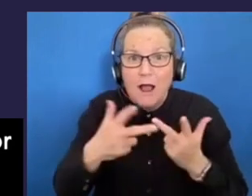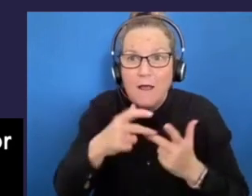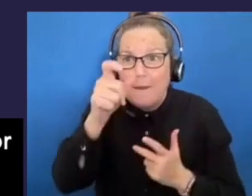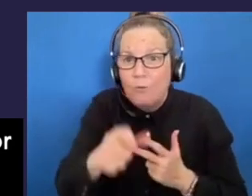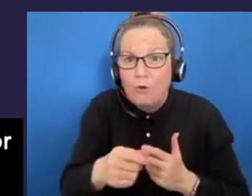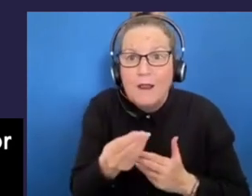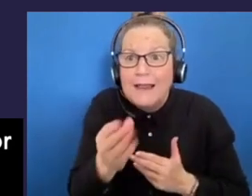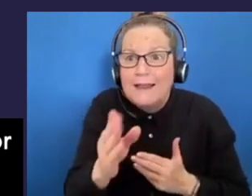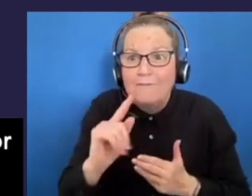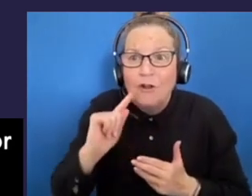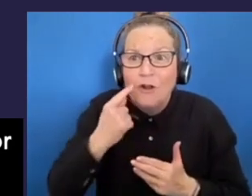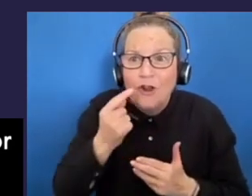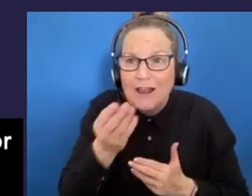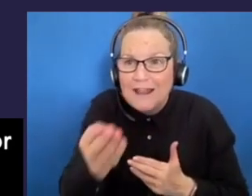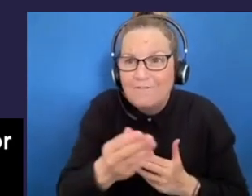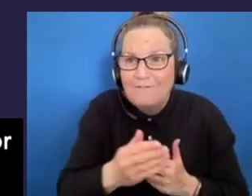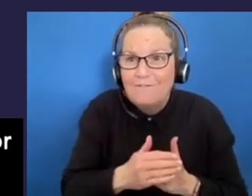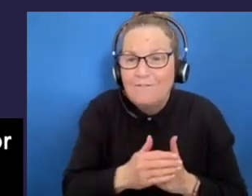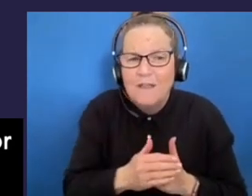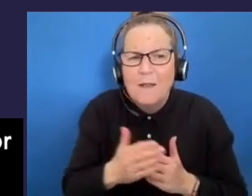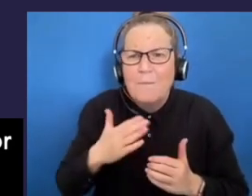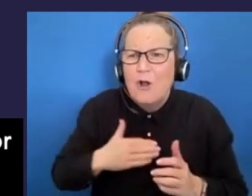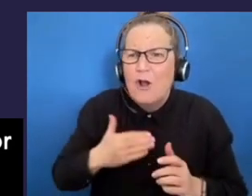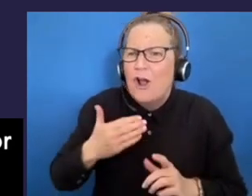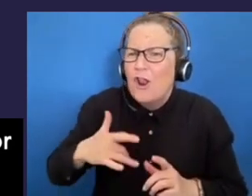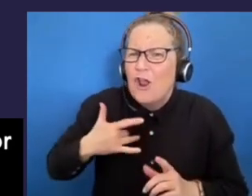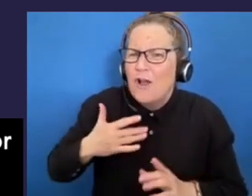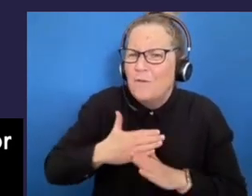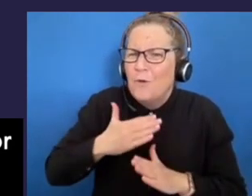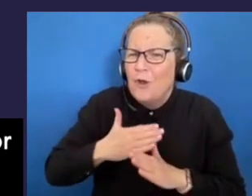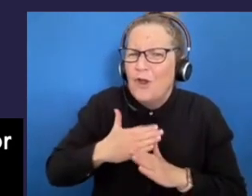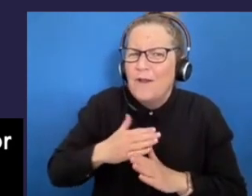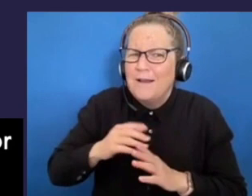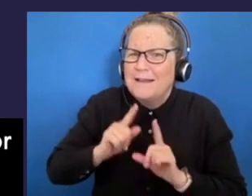for many, many years. Next slide, please.